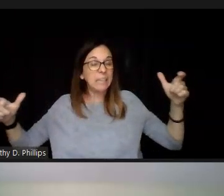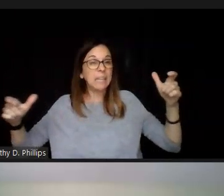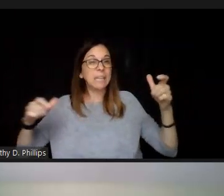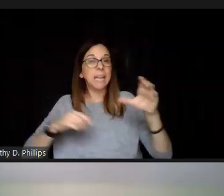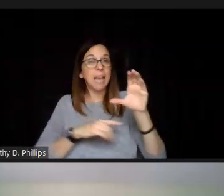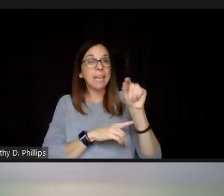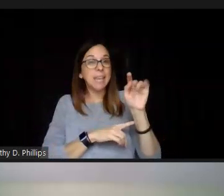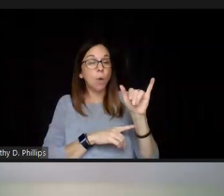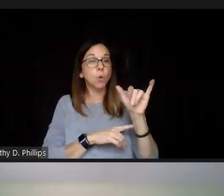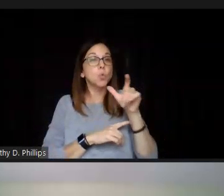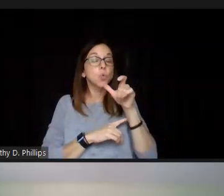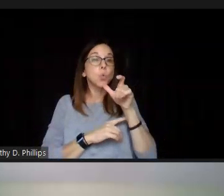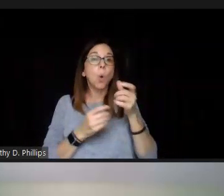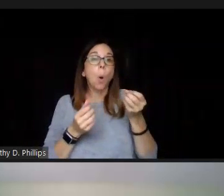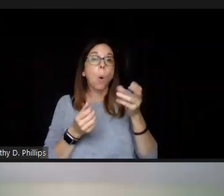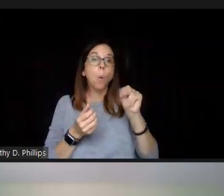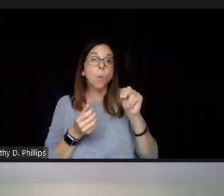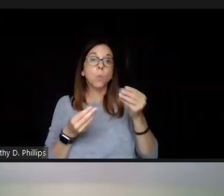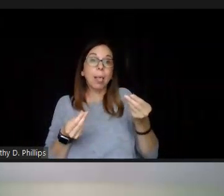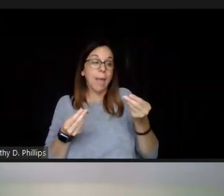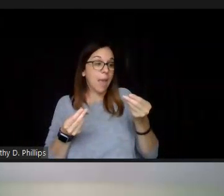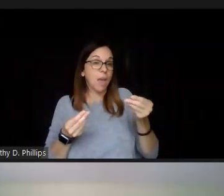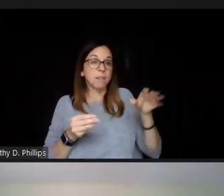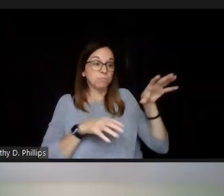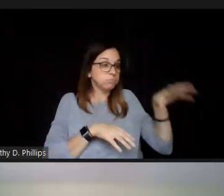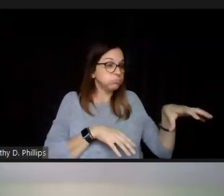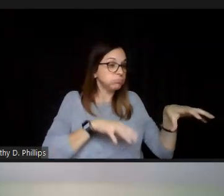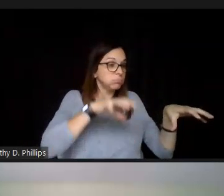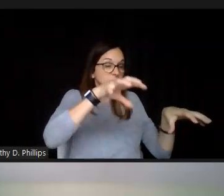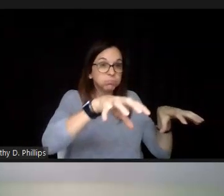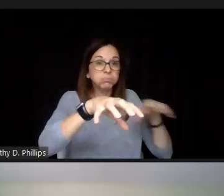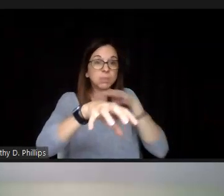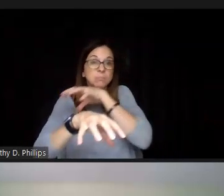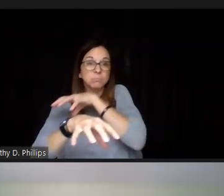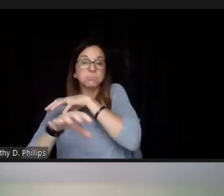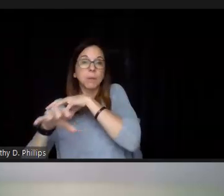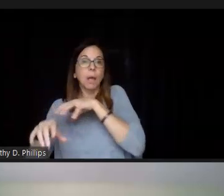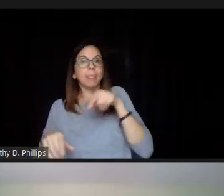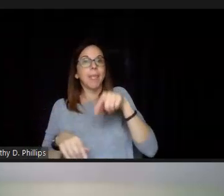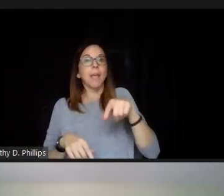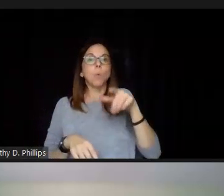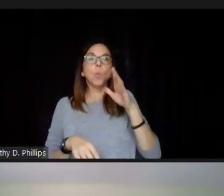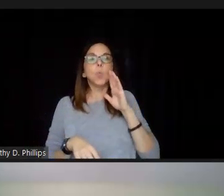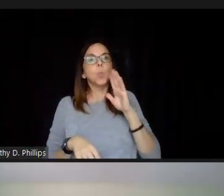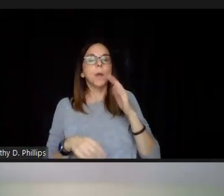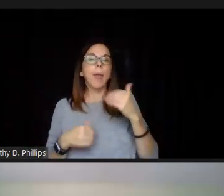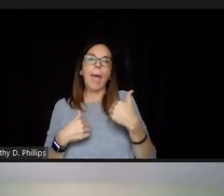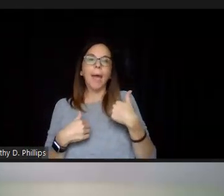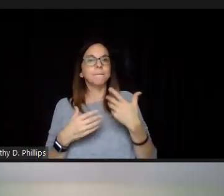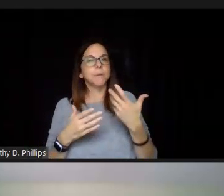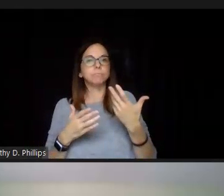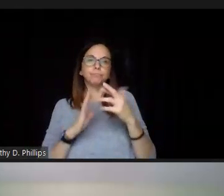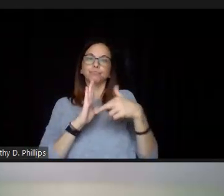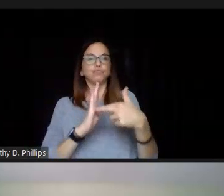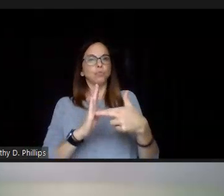were landowners in that county, they would have played a leading role in the state or the colonial